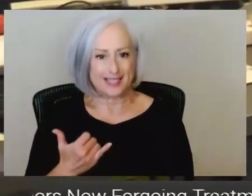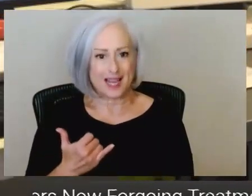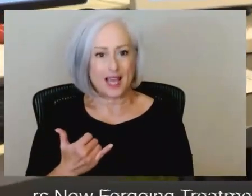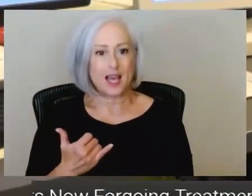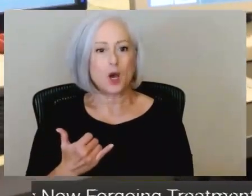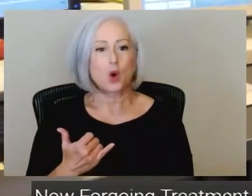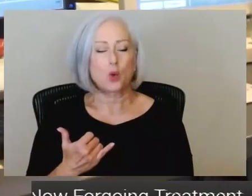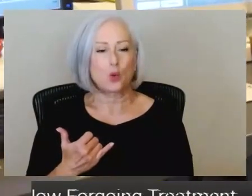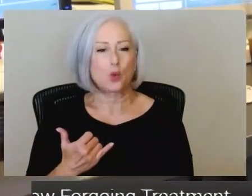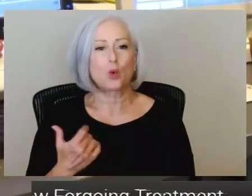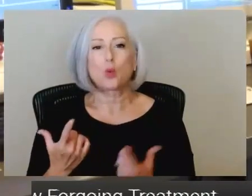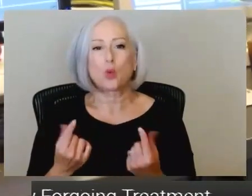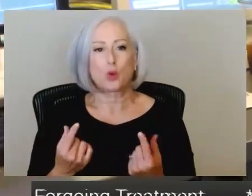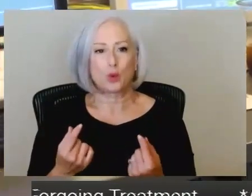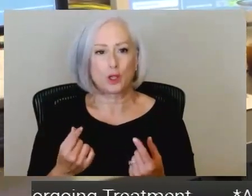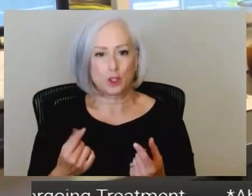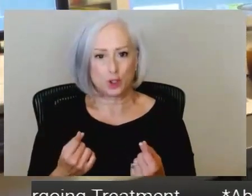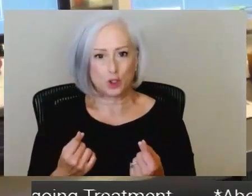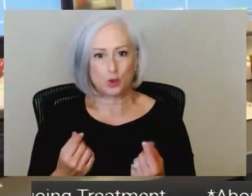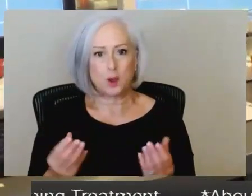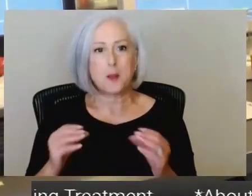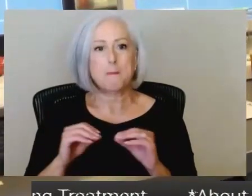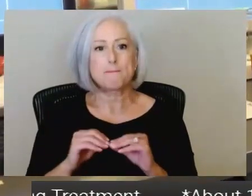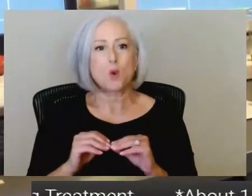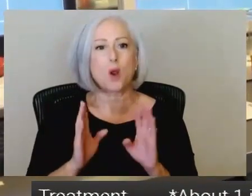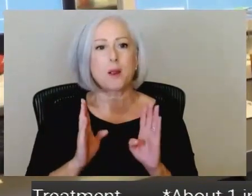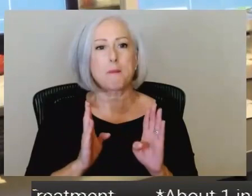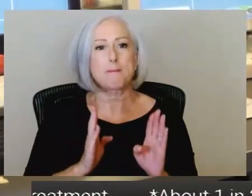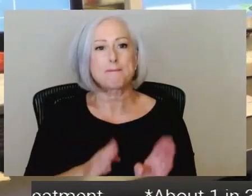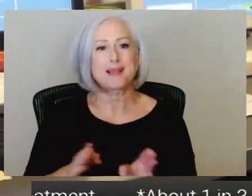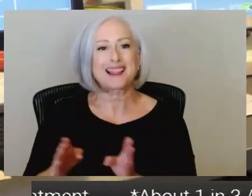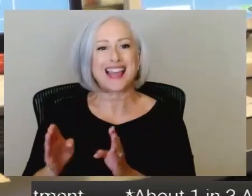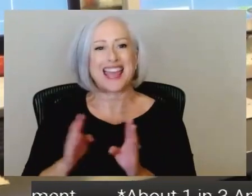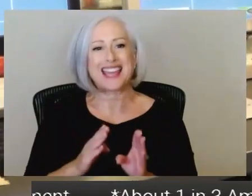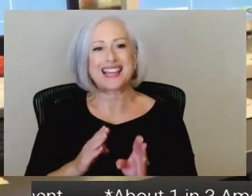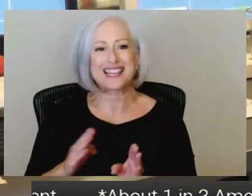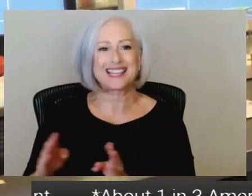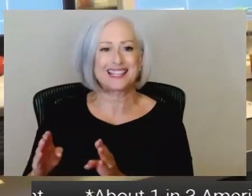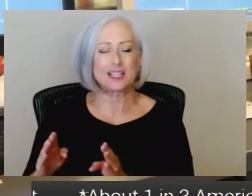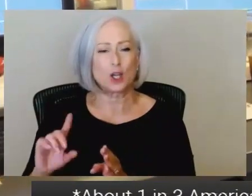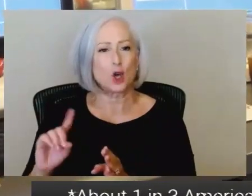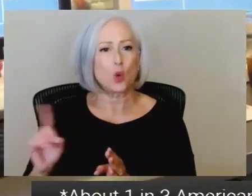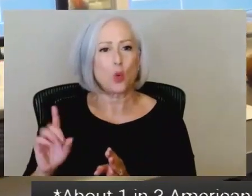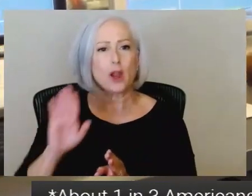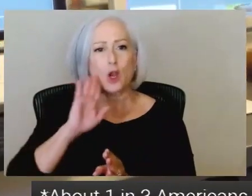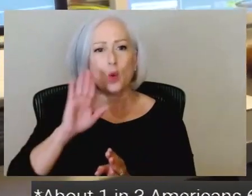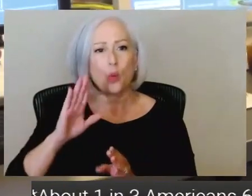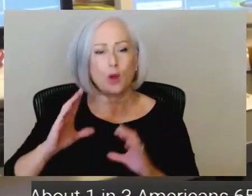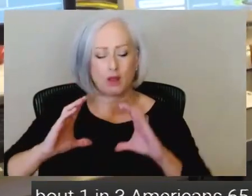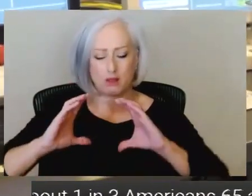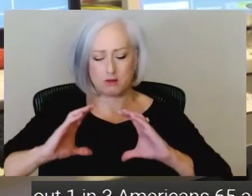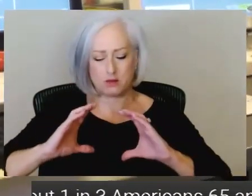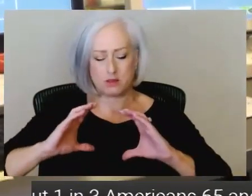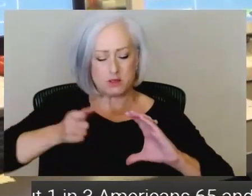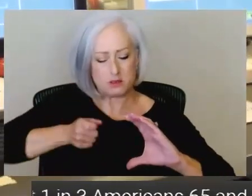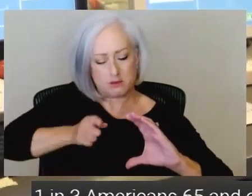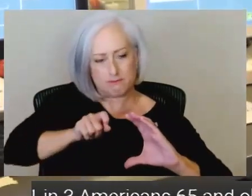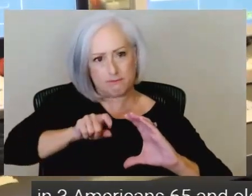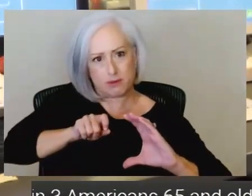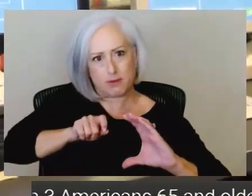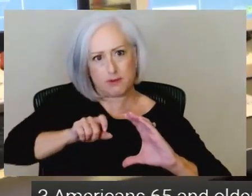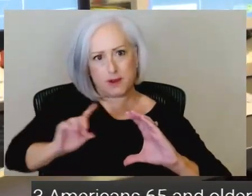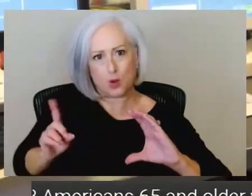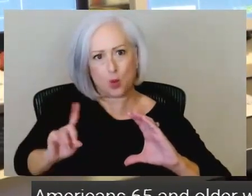right now, is more just the planning side of it, planning where we're going to produce that little spot, the heating spot.